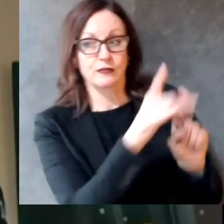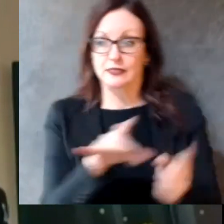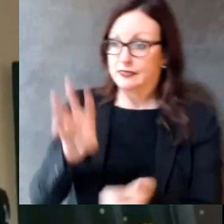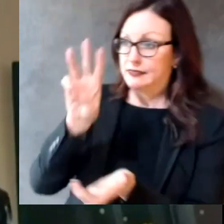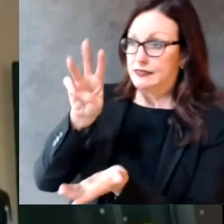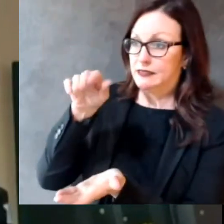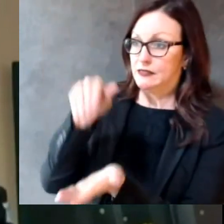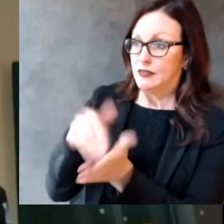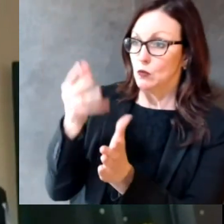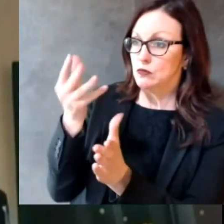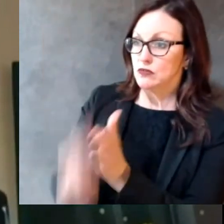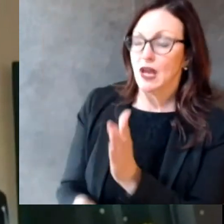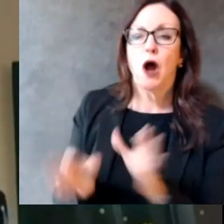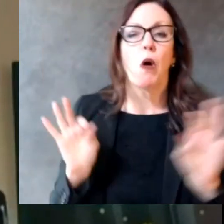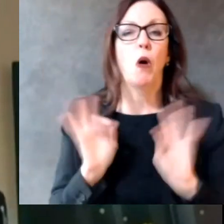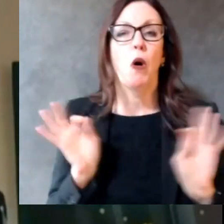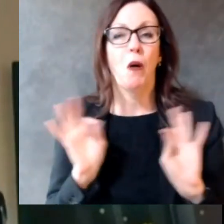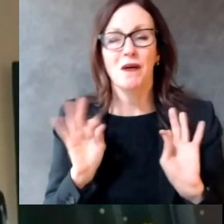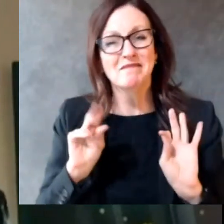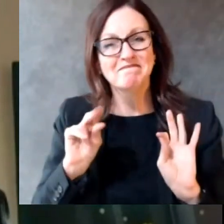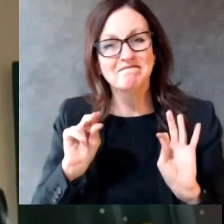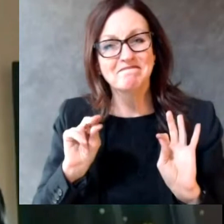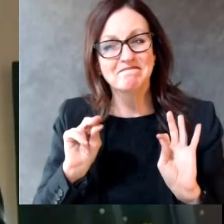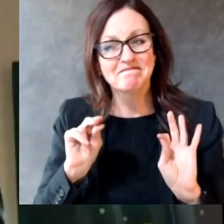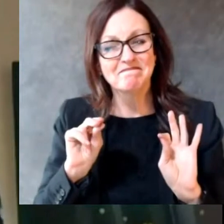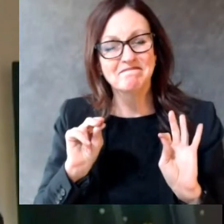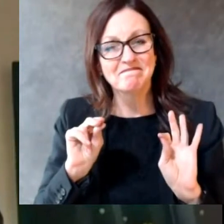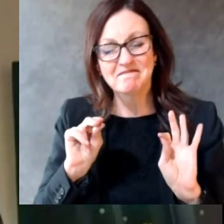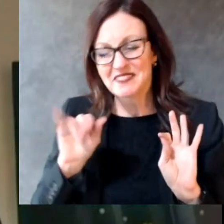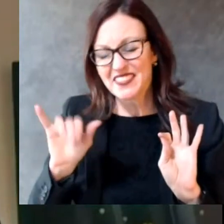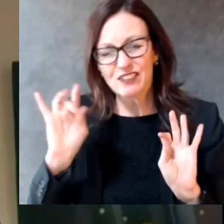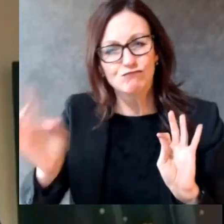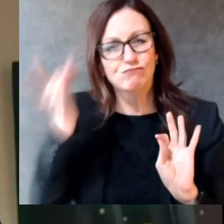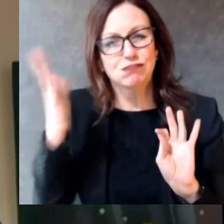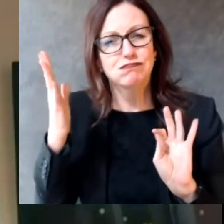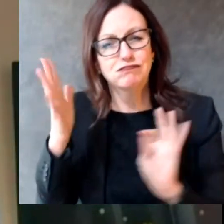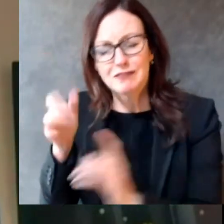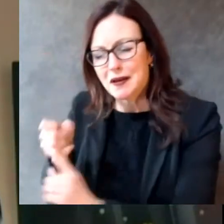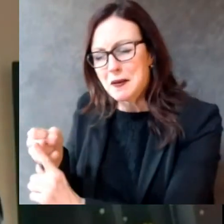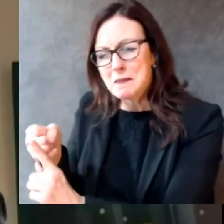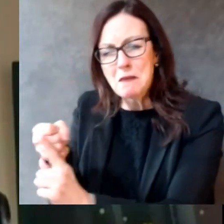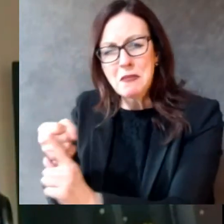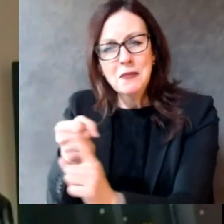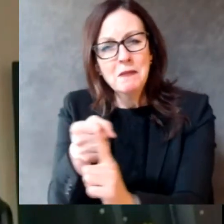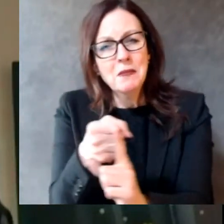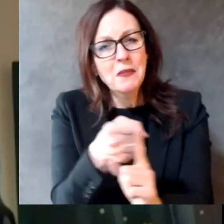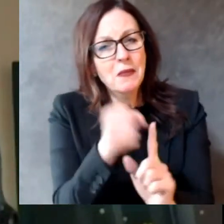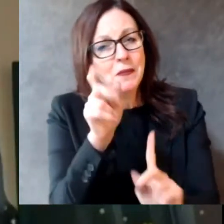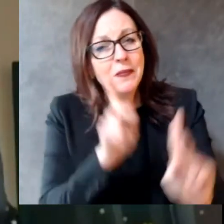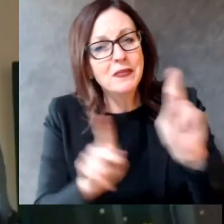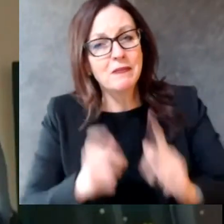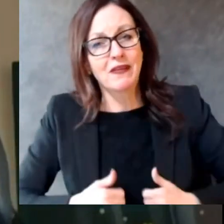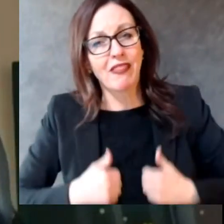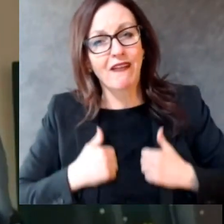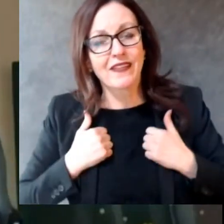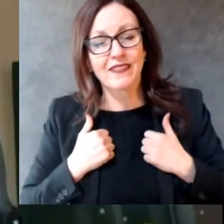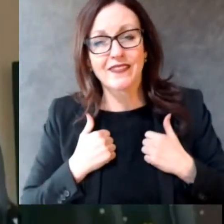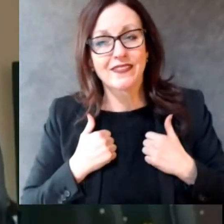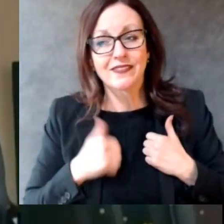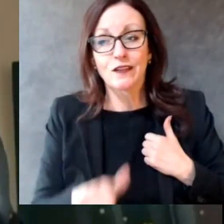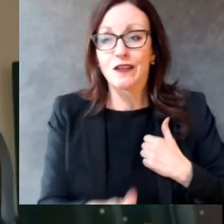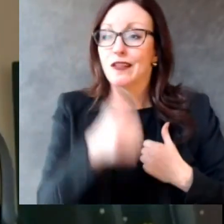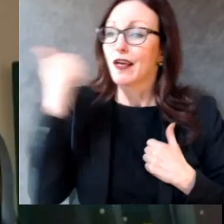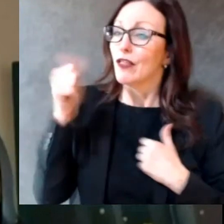had to deal with so much change. Changes to who we see, changes to how we